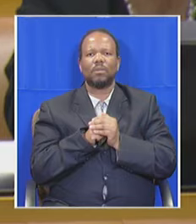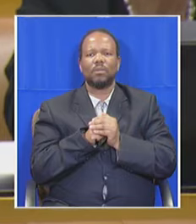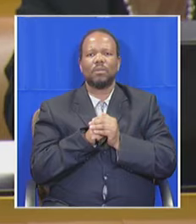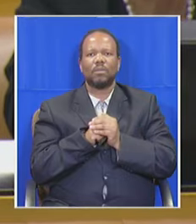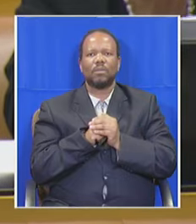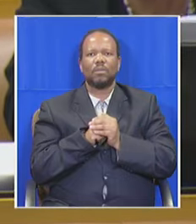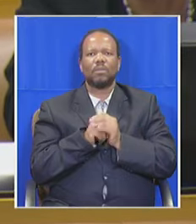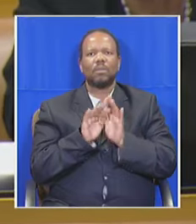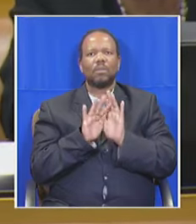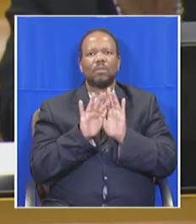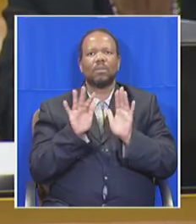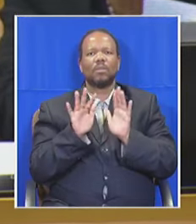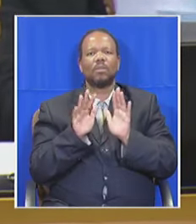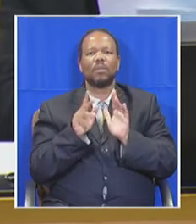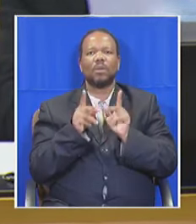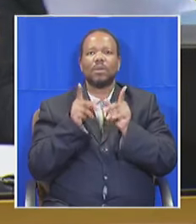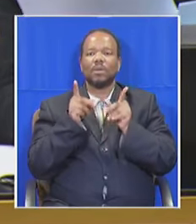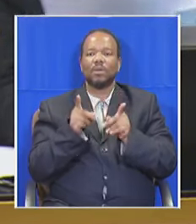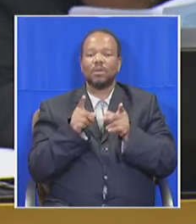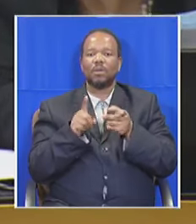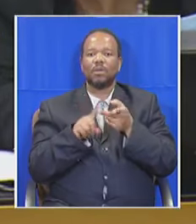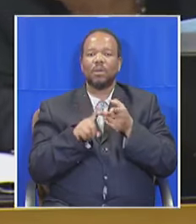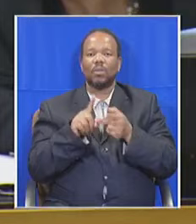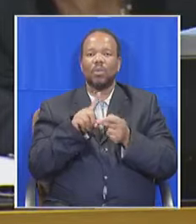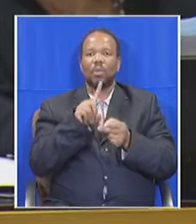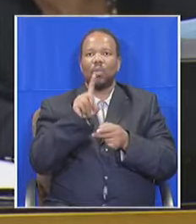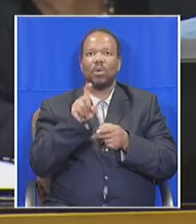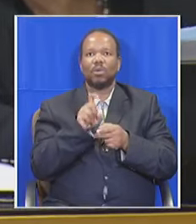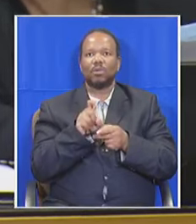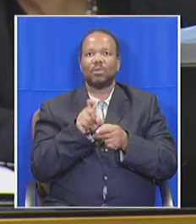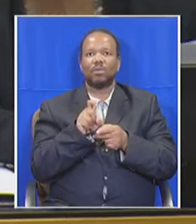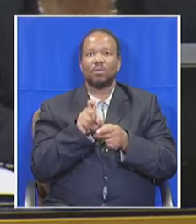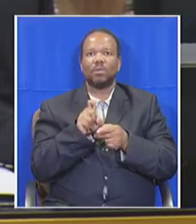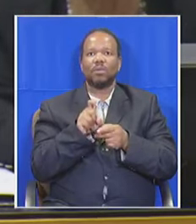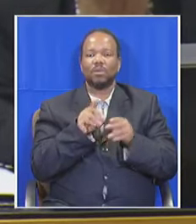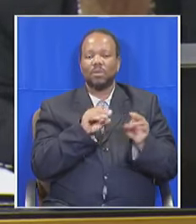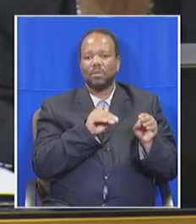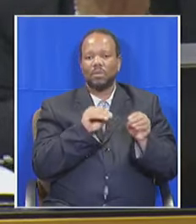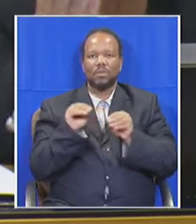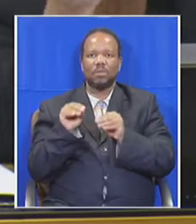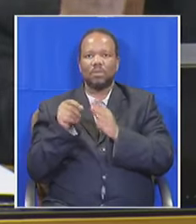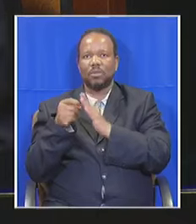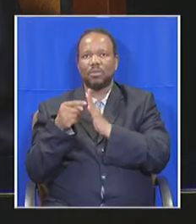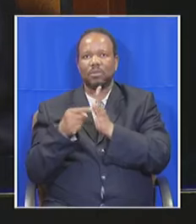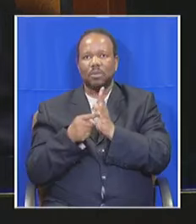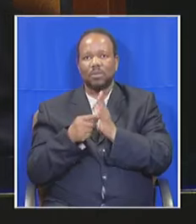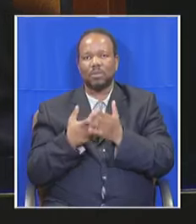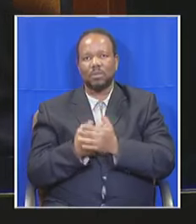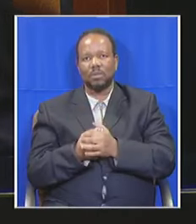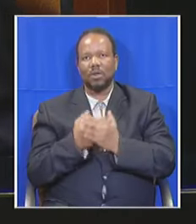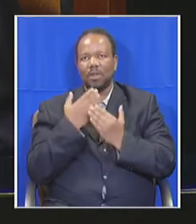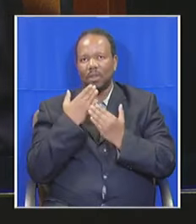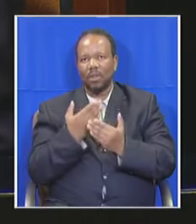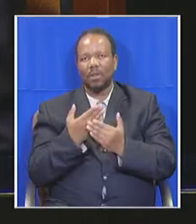the decision on the question, on this question, be postponed to a later date. Thank you.